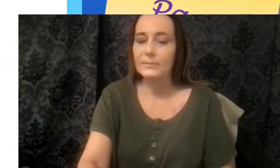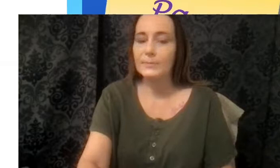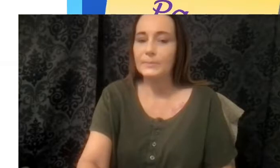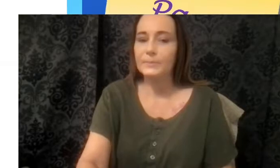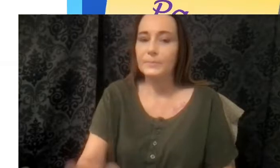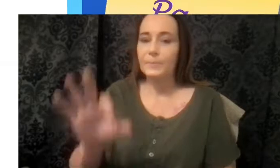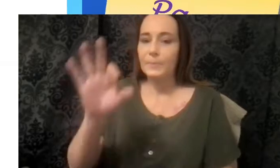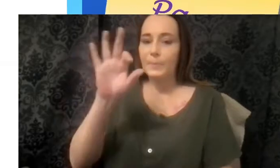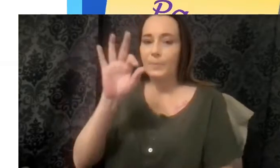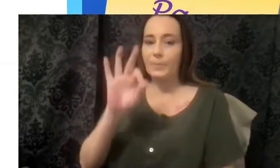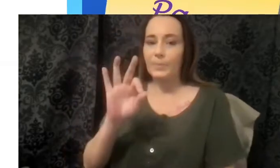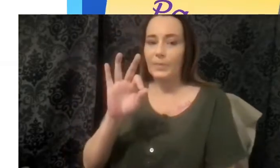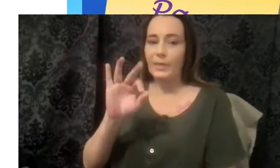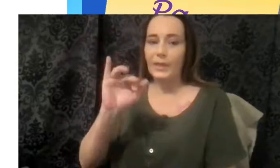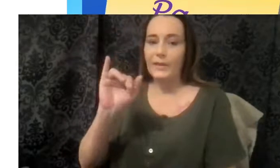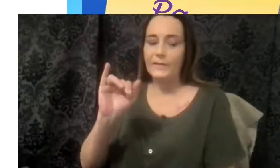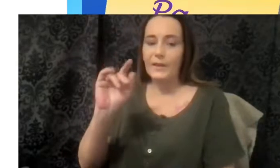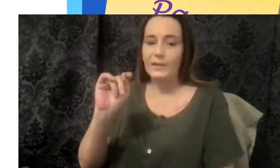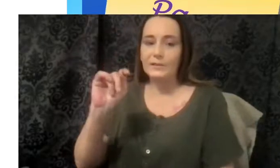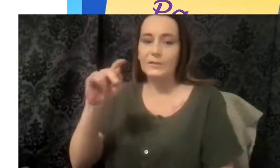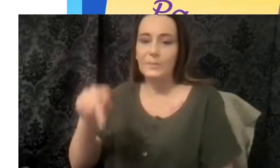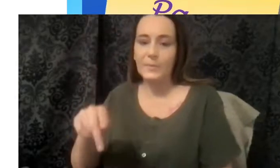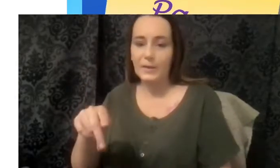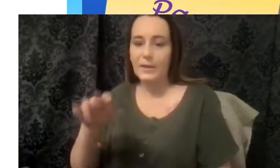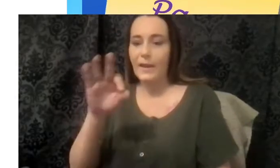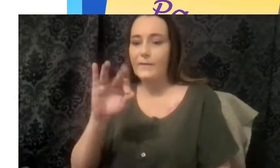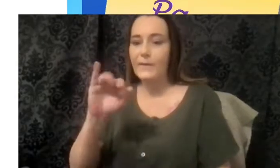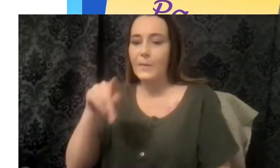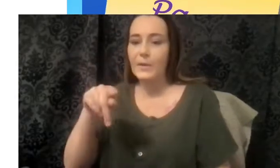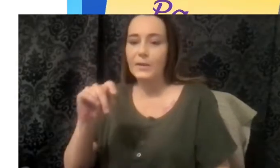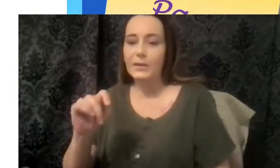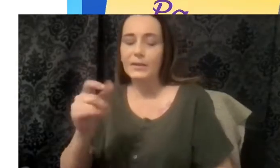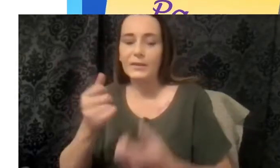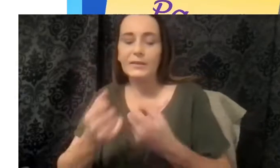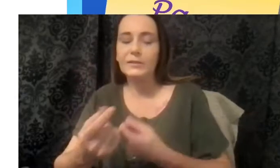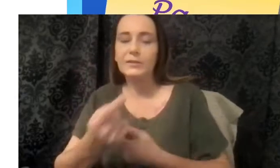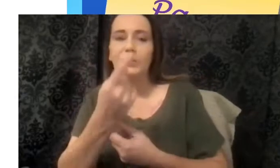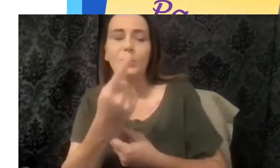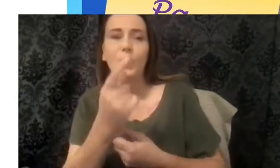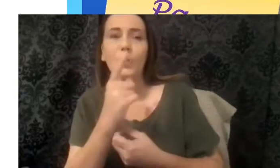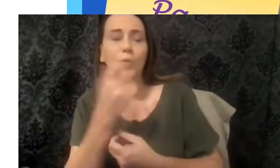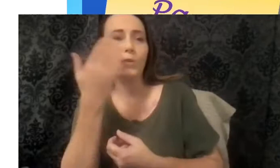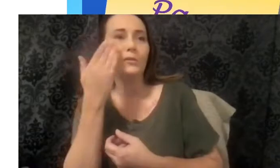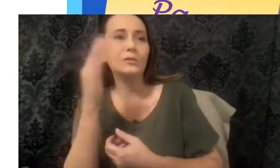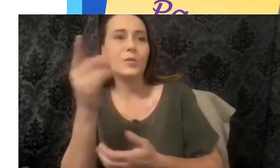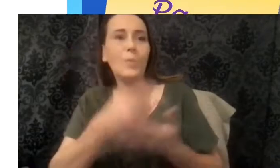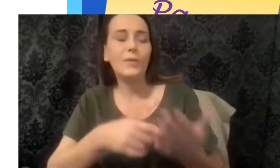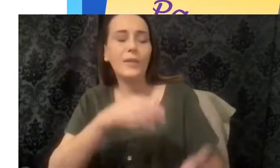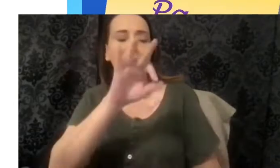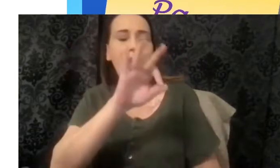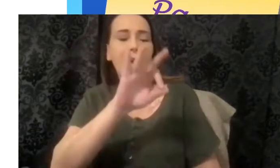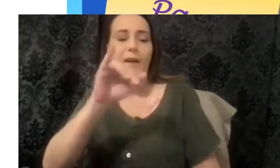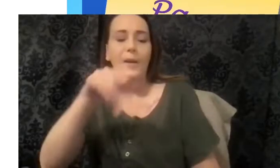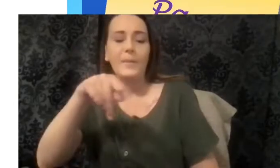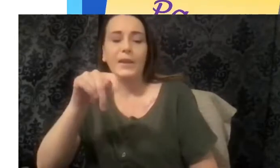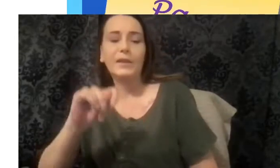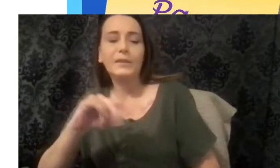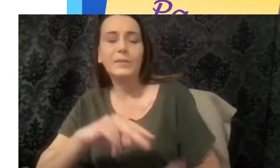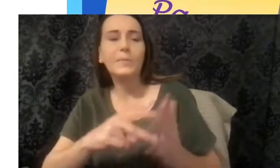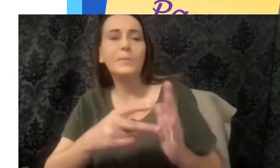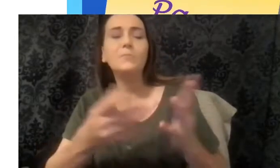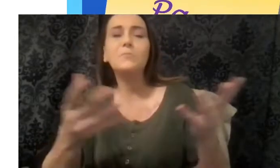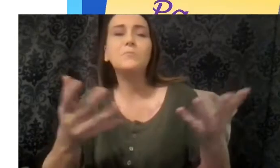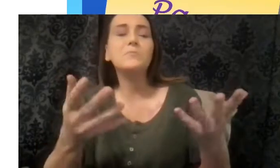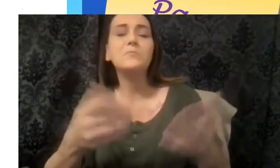FIPT, motion number one. Is there anyone here who does not know what the FIPT is? Good.